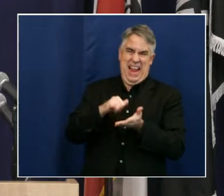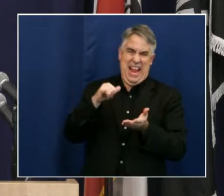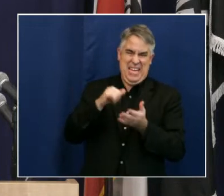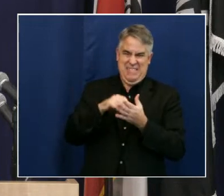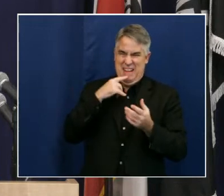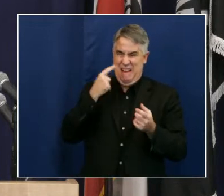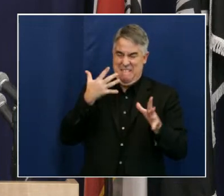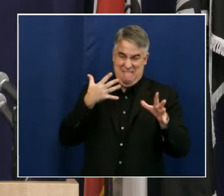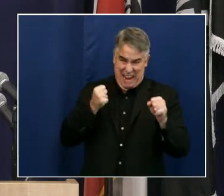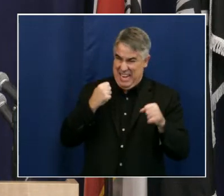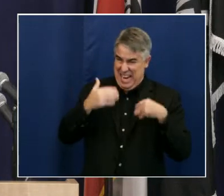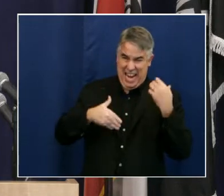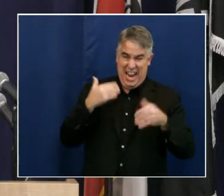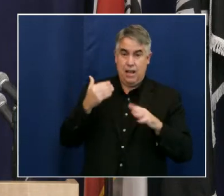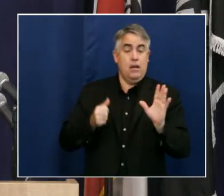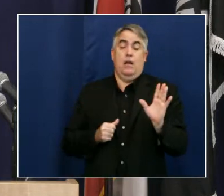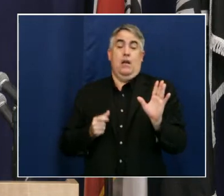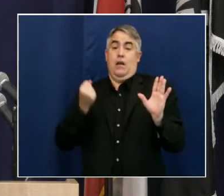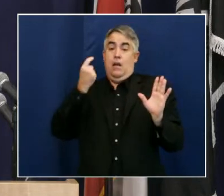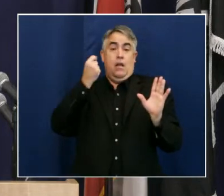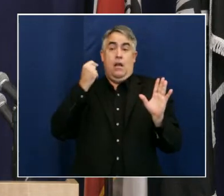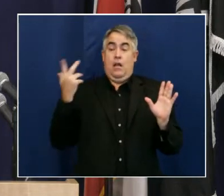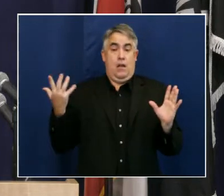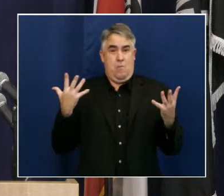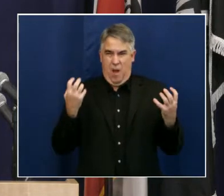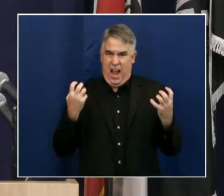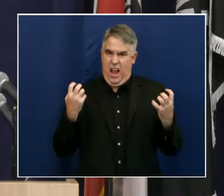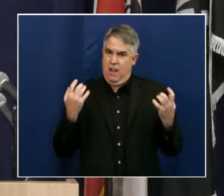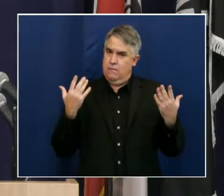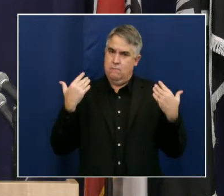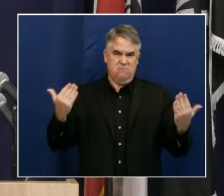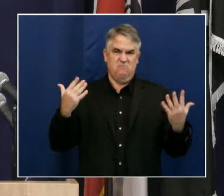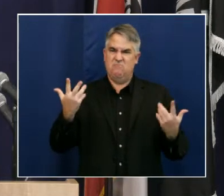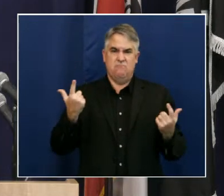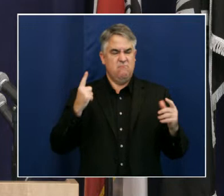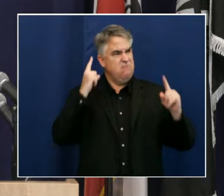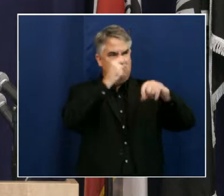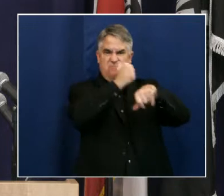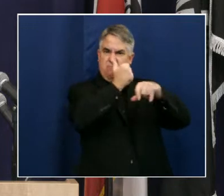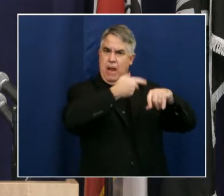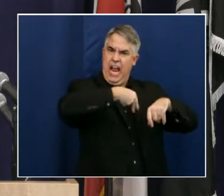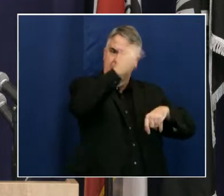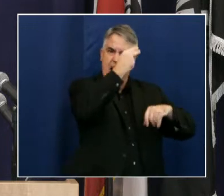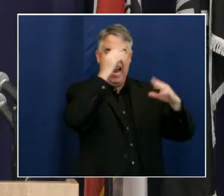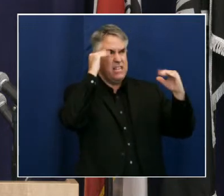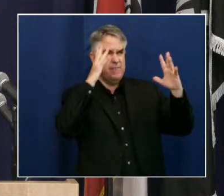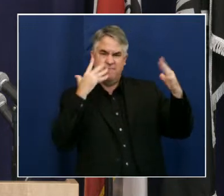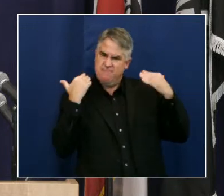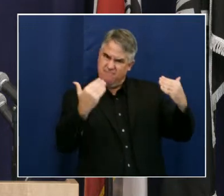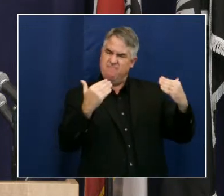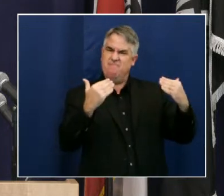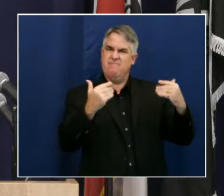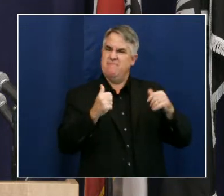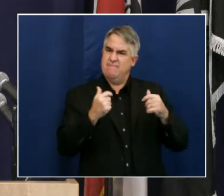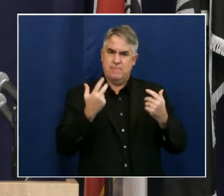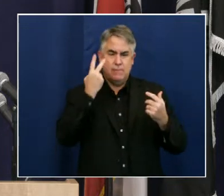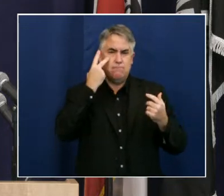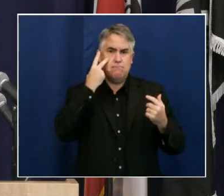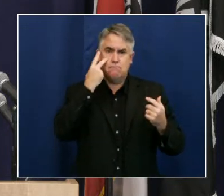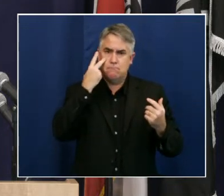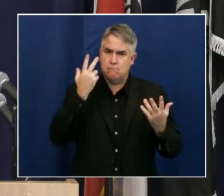but I think it's important as a county that we set an incredibly high bar and we strive to try and meet it, and that we are willing to make that